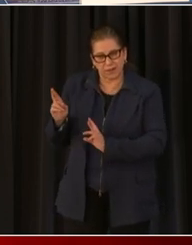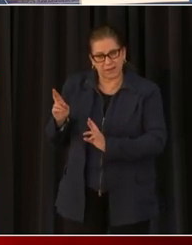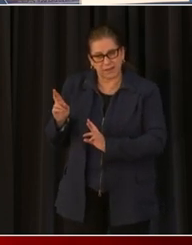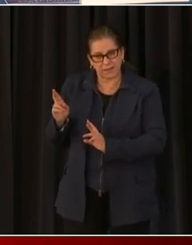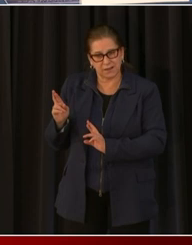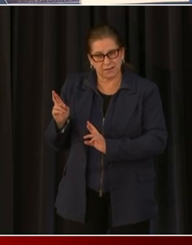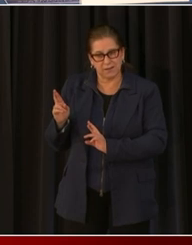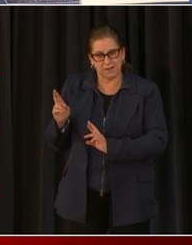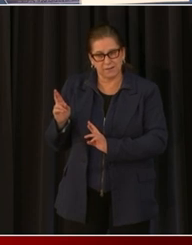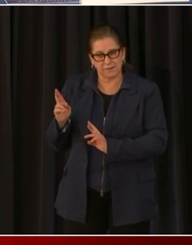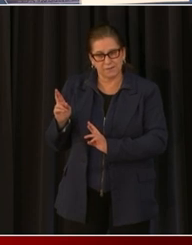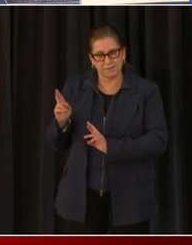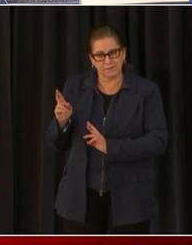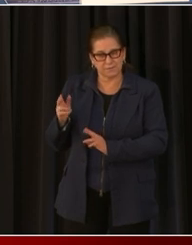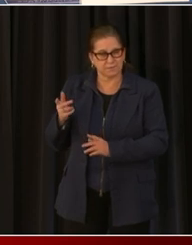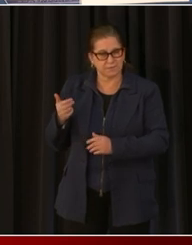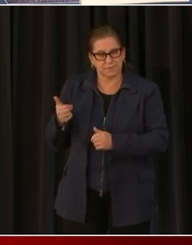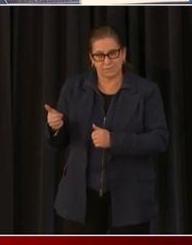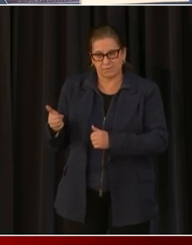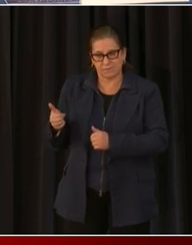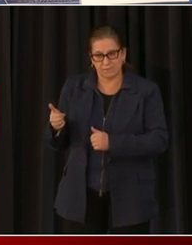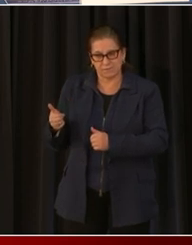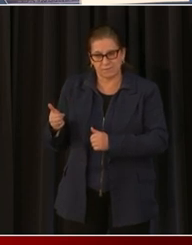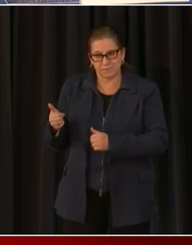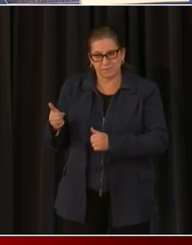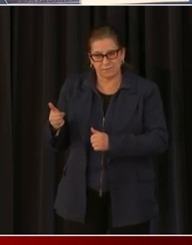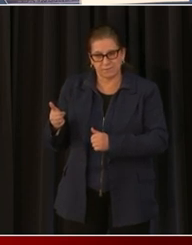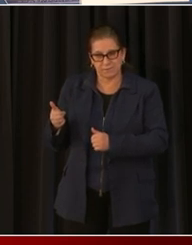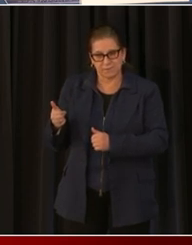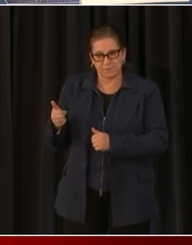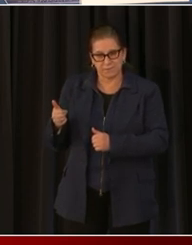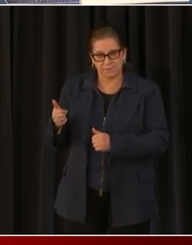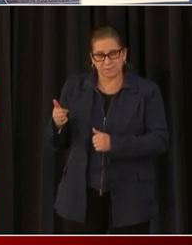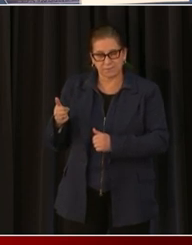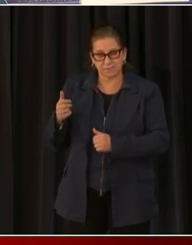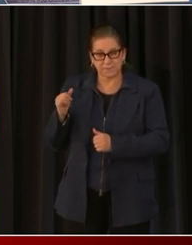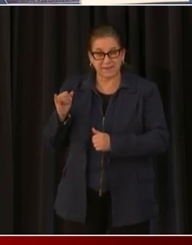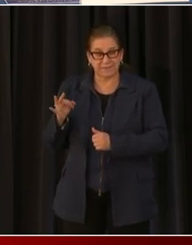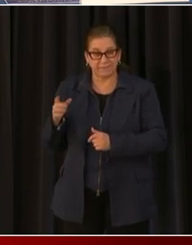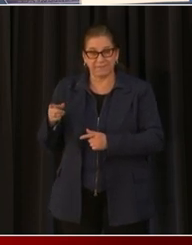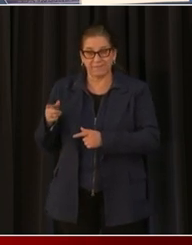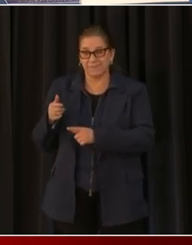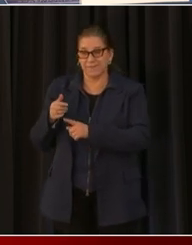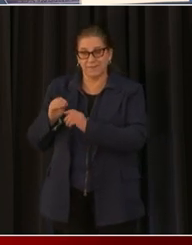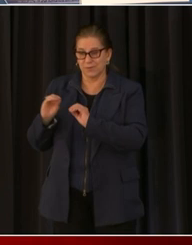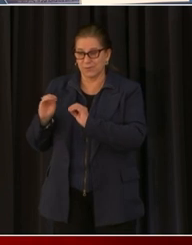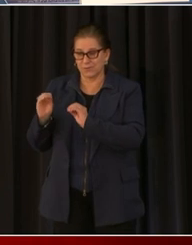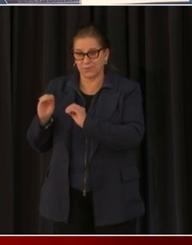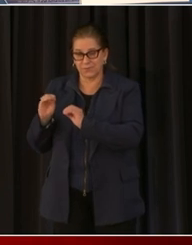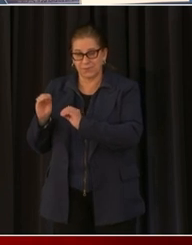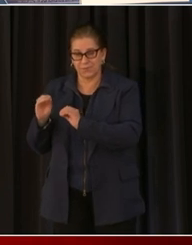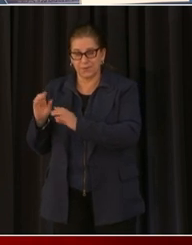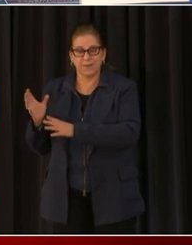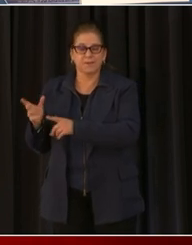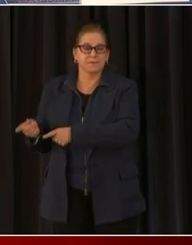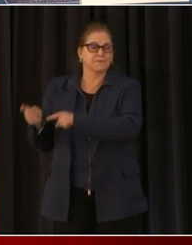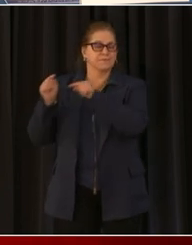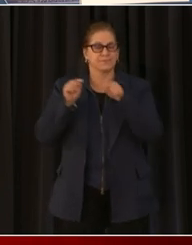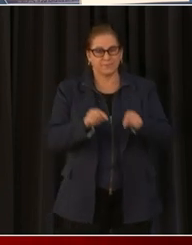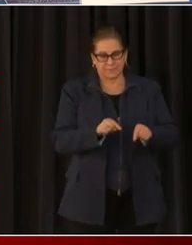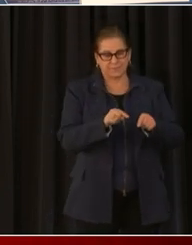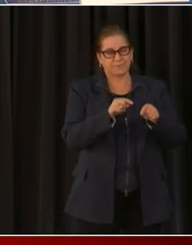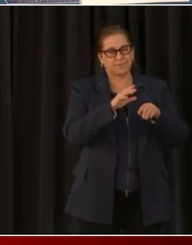is a self-attestation. So if a health condition is not included here, it would not be considered a qualifying